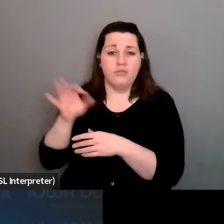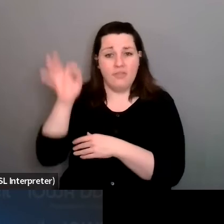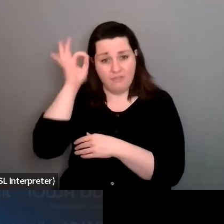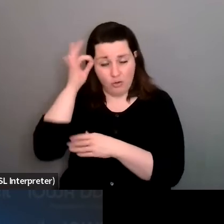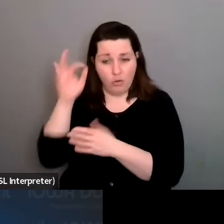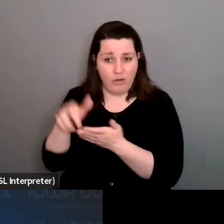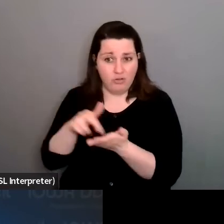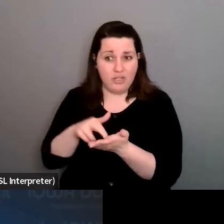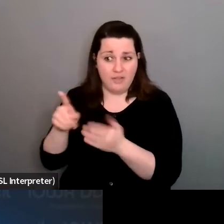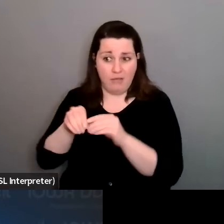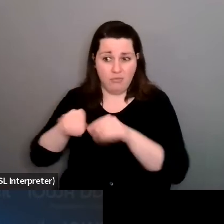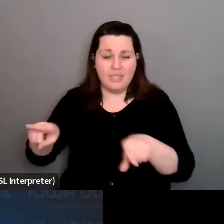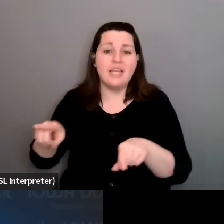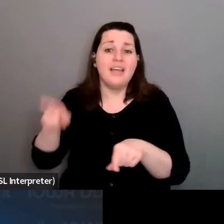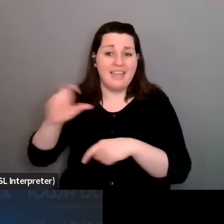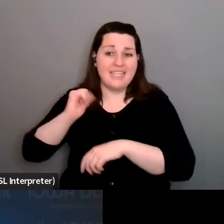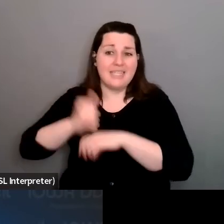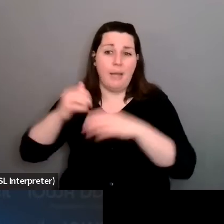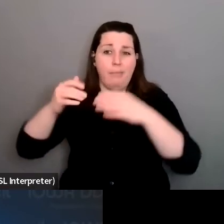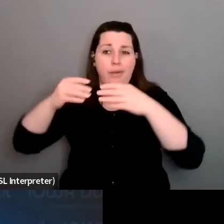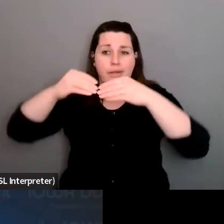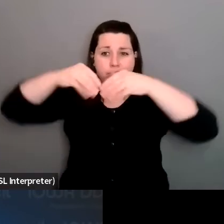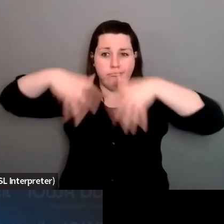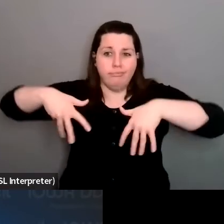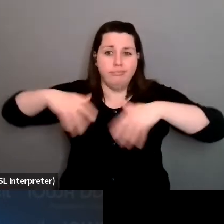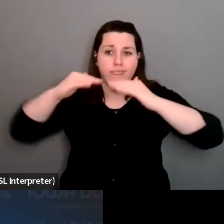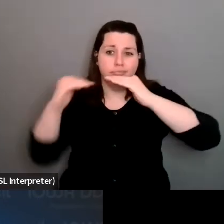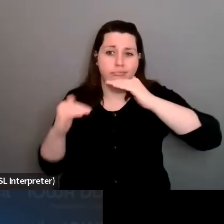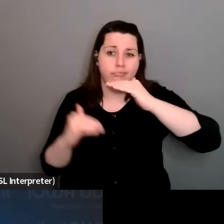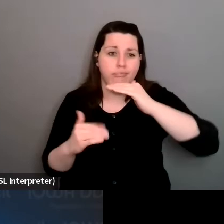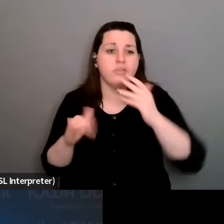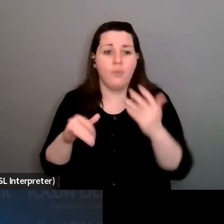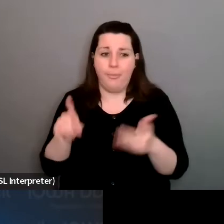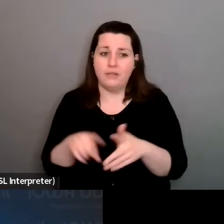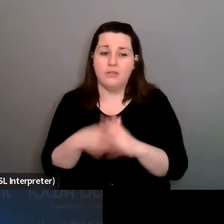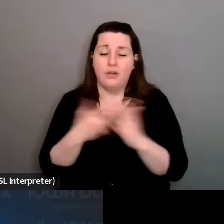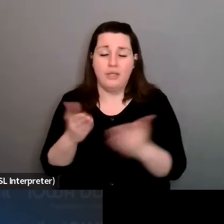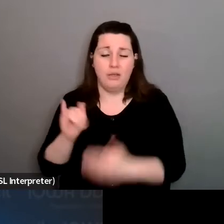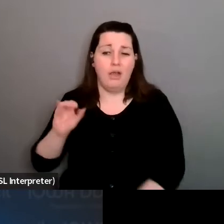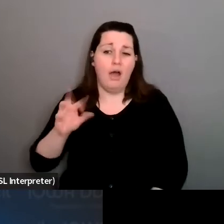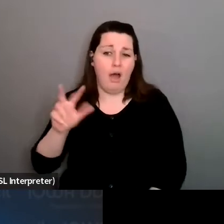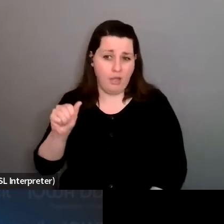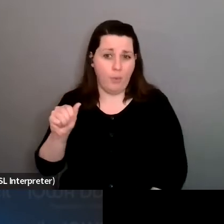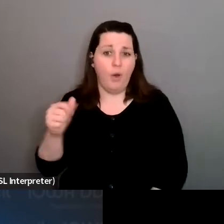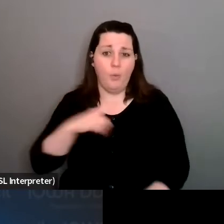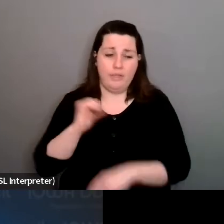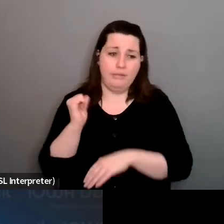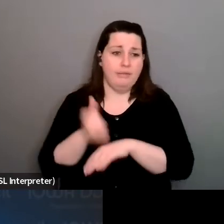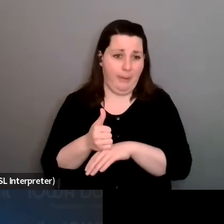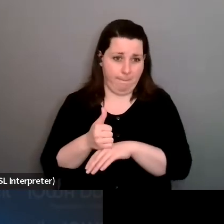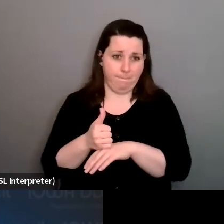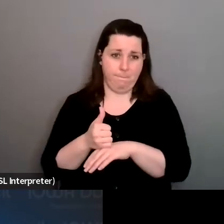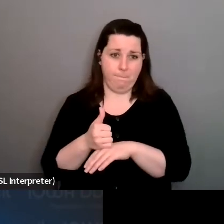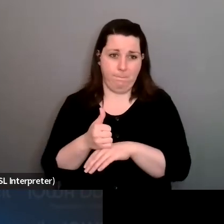actually established a hierarchy. So this has gone into effect in Iowa here. We put it in place